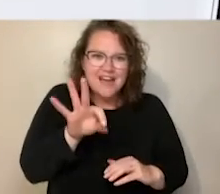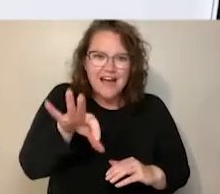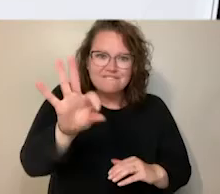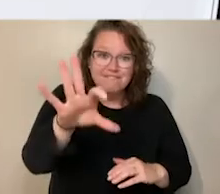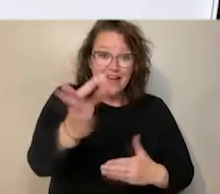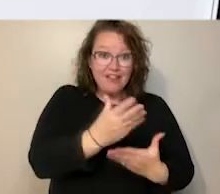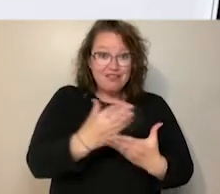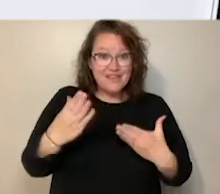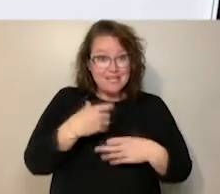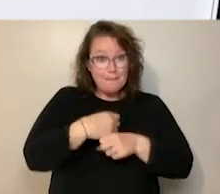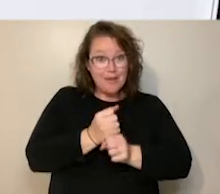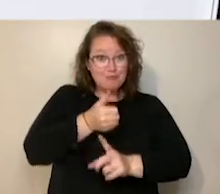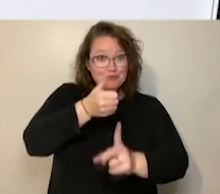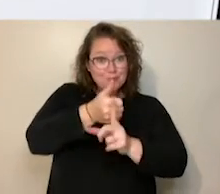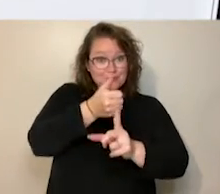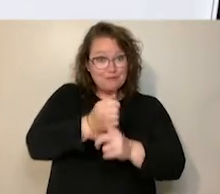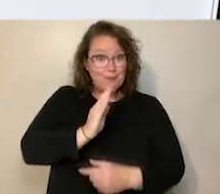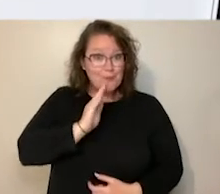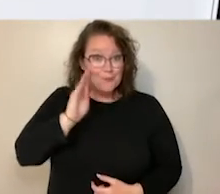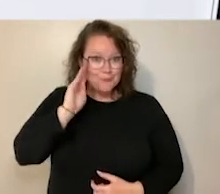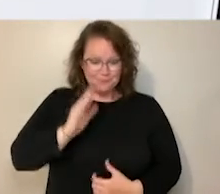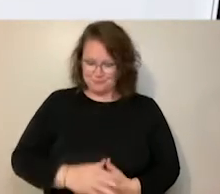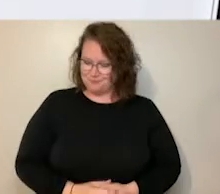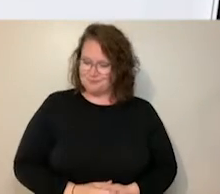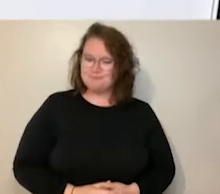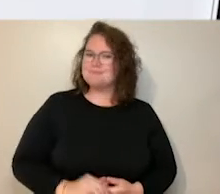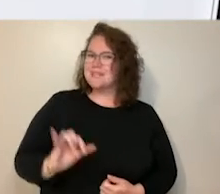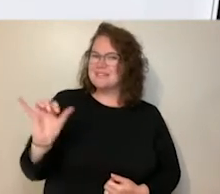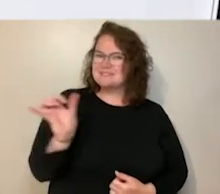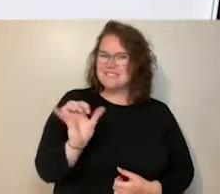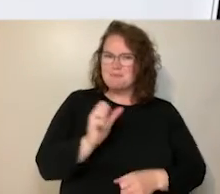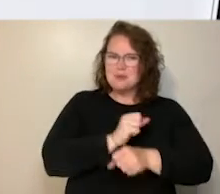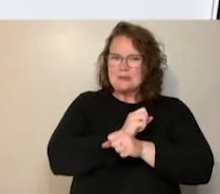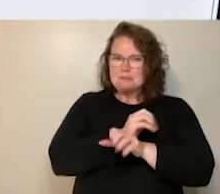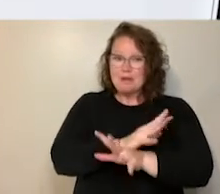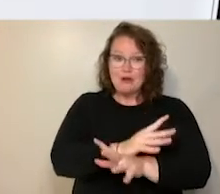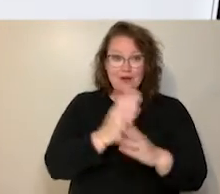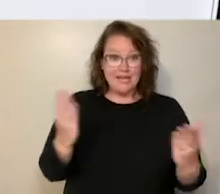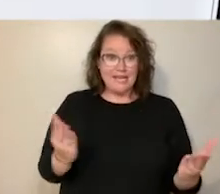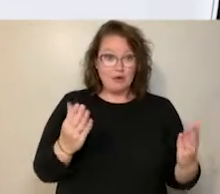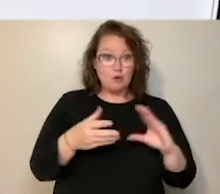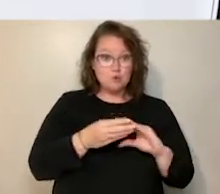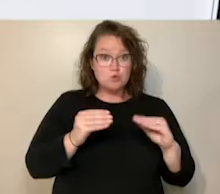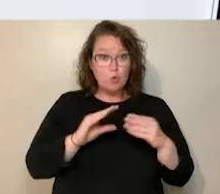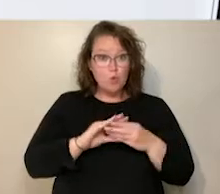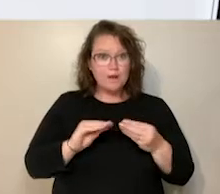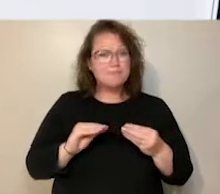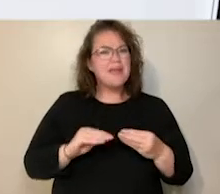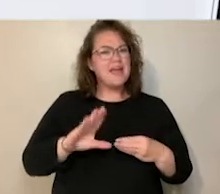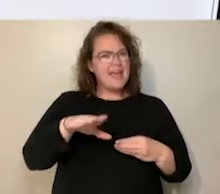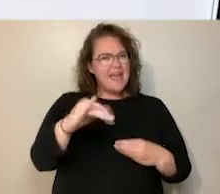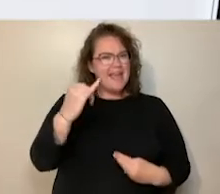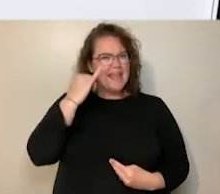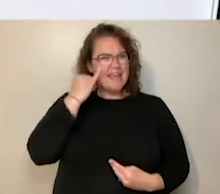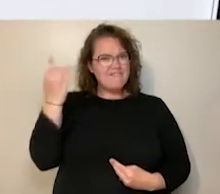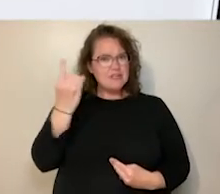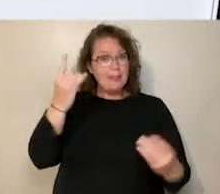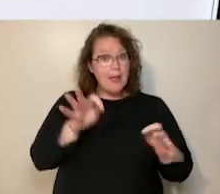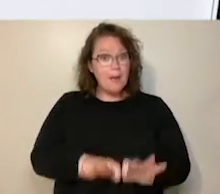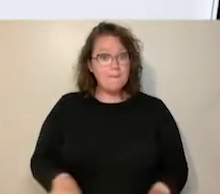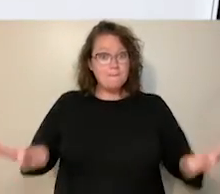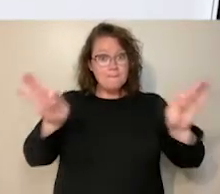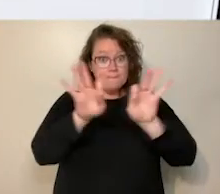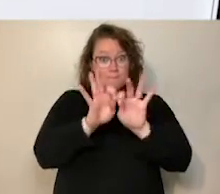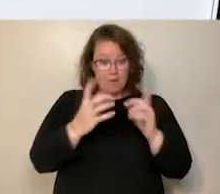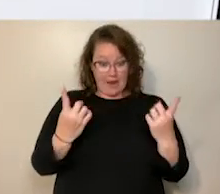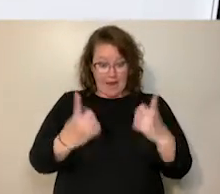cool spider to create too. You know, just like our spider in the story, when important things happen to me, I like to write them down in